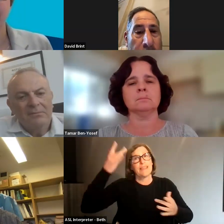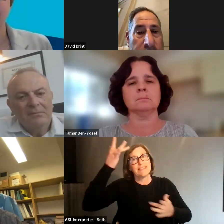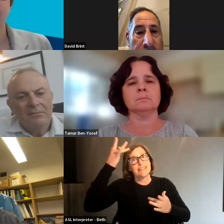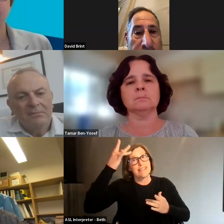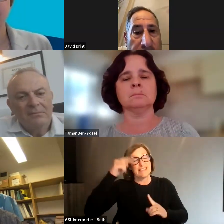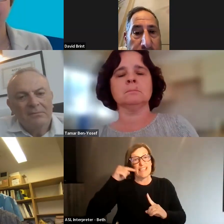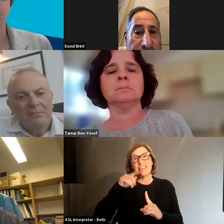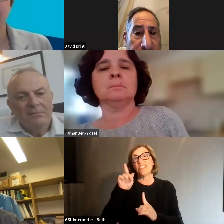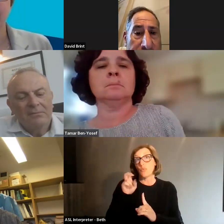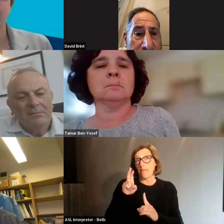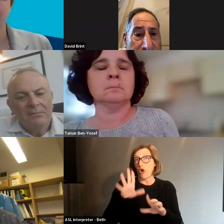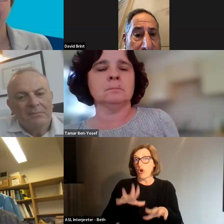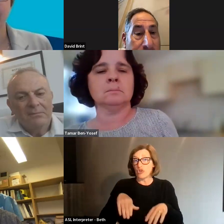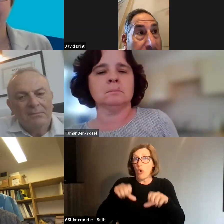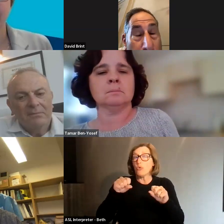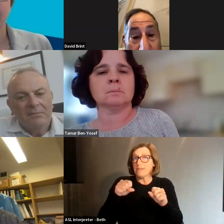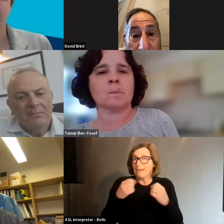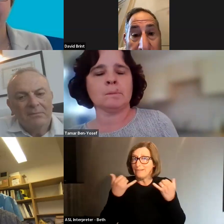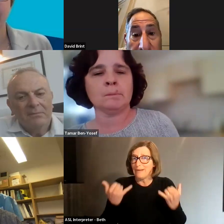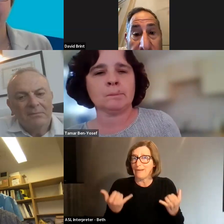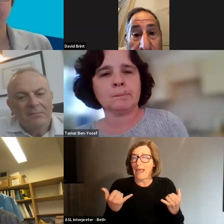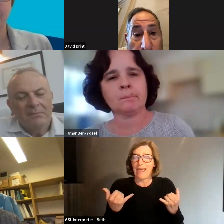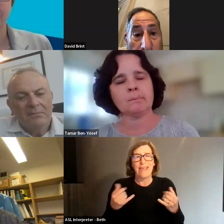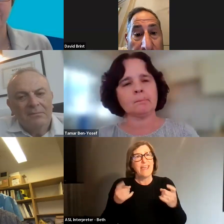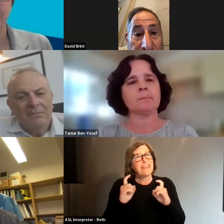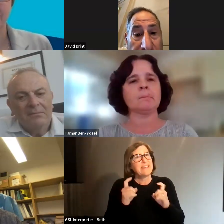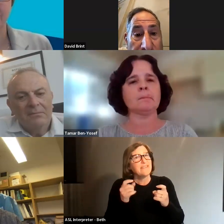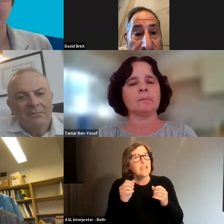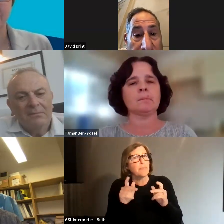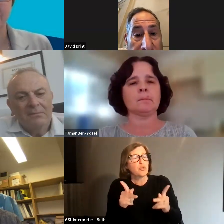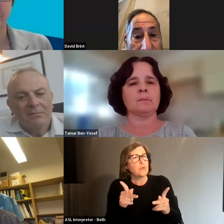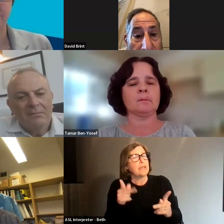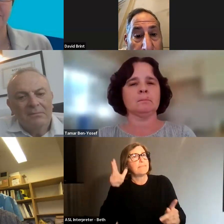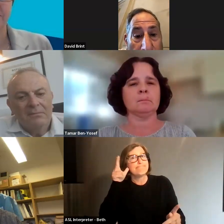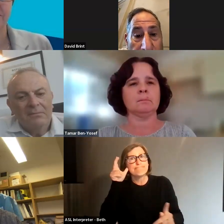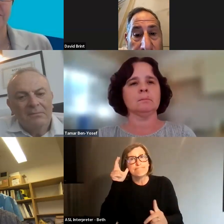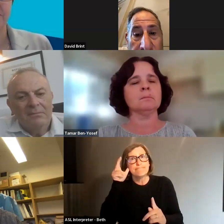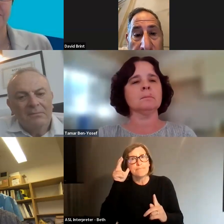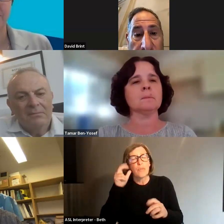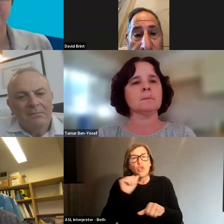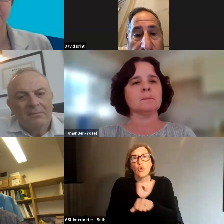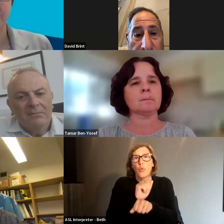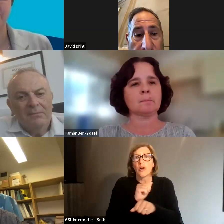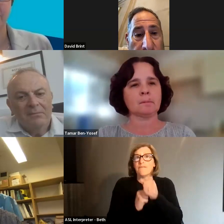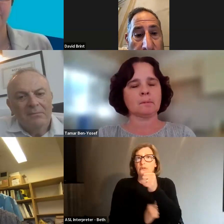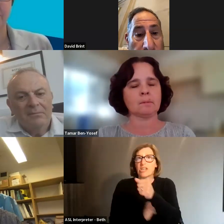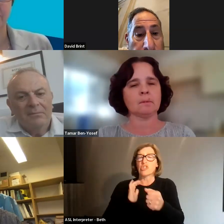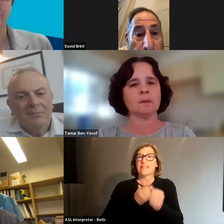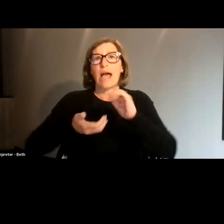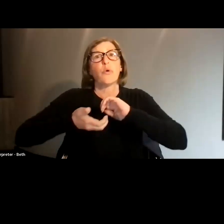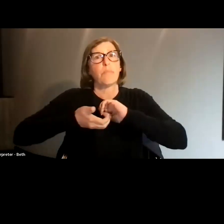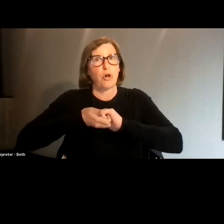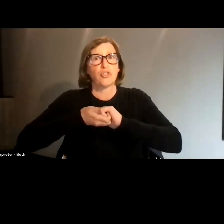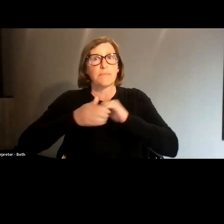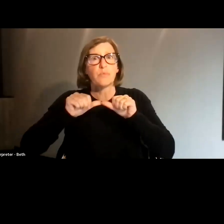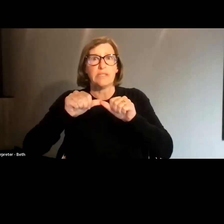one are hosted today, provide us with the opportunity to hear more about the efforts of the foundation and the partnerships we continue to